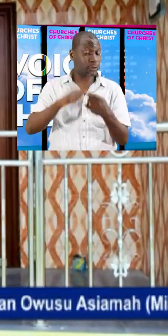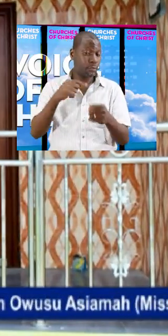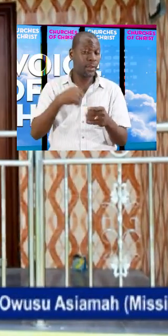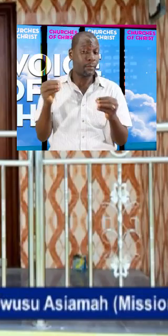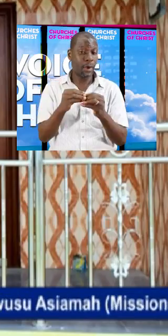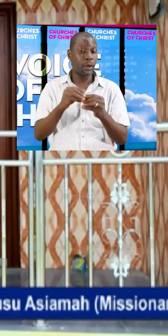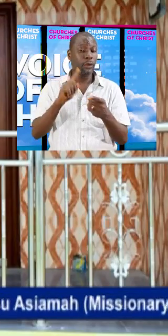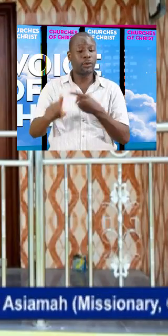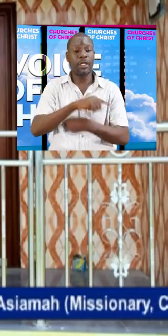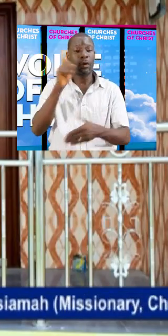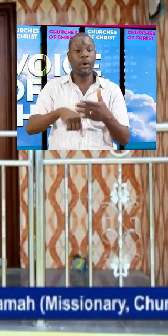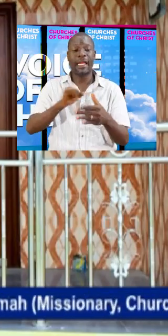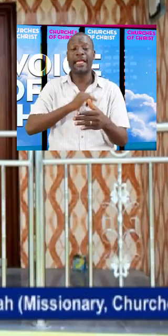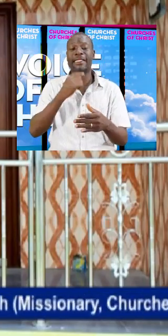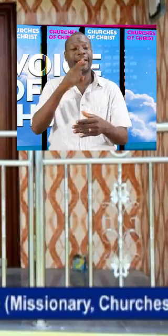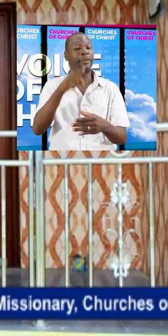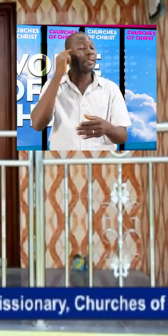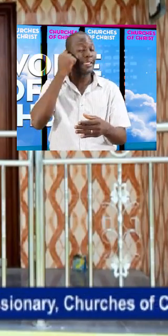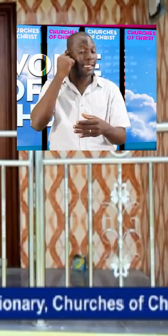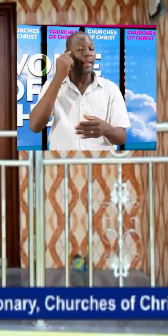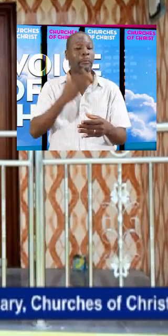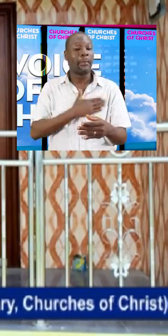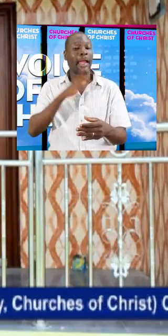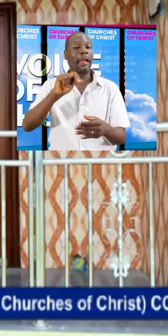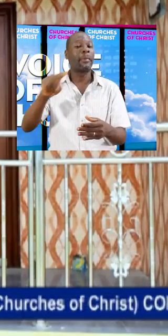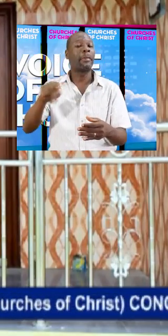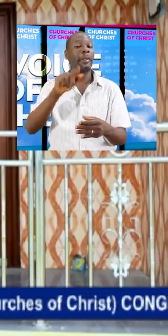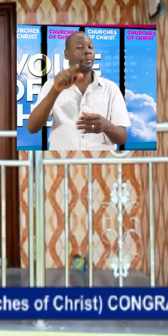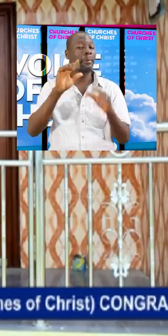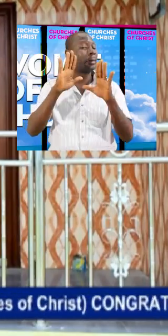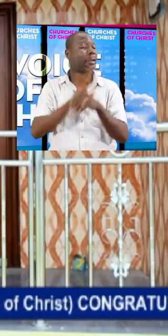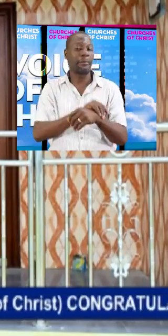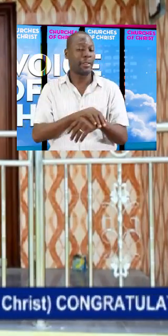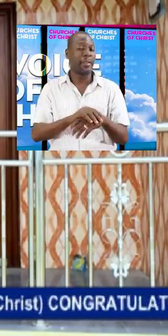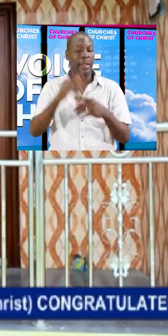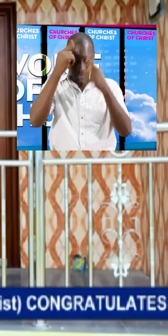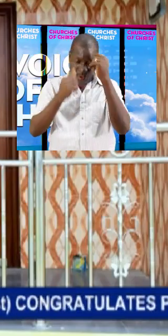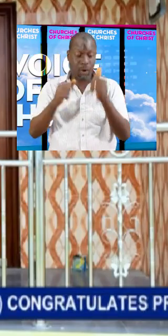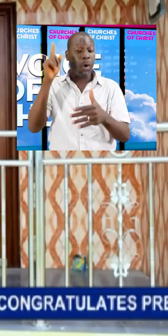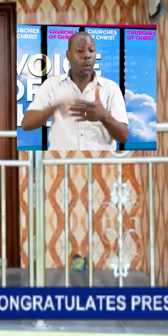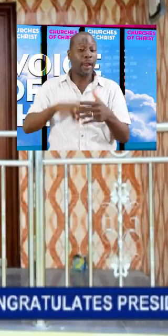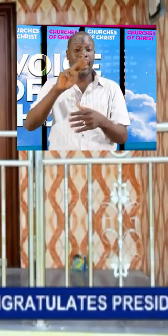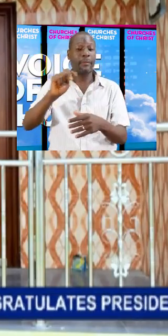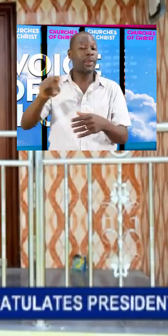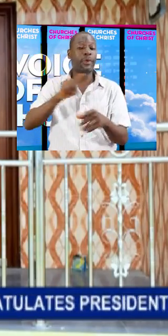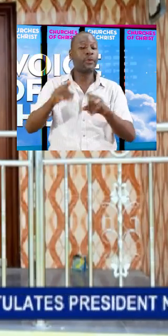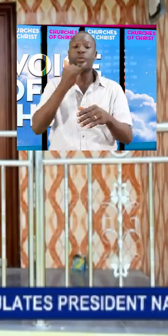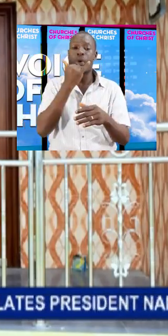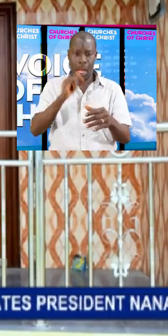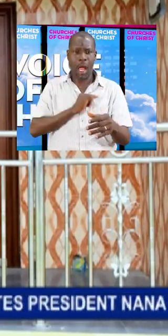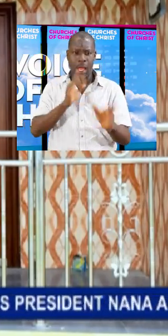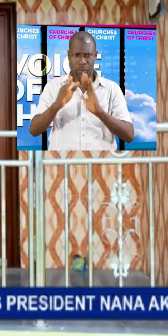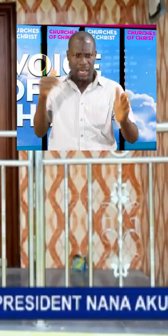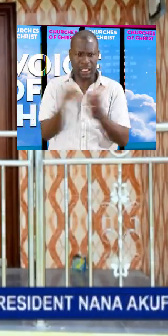mi kan tu ka se me MPP ni a wo ba me nwa papa e san se ne MPP fo eye a enye no me ka ho asem kire